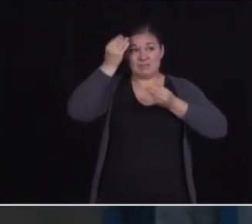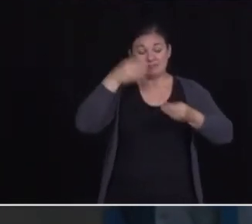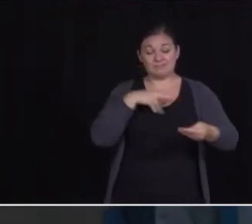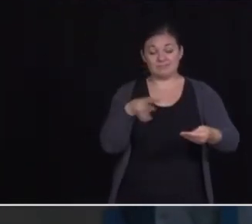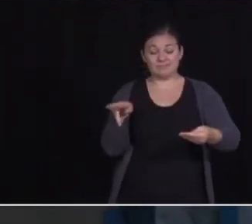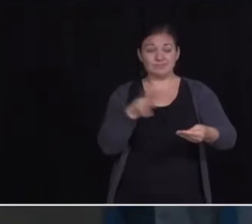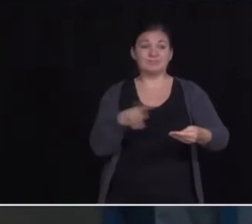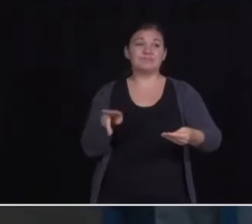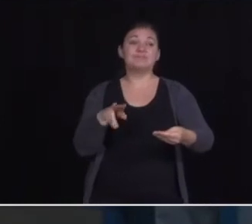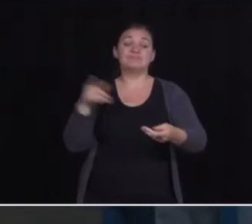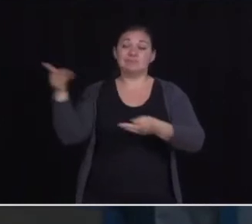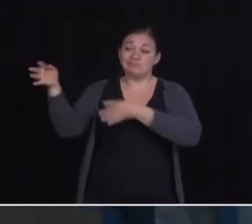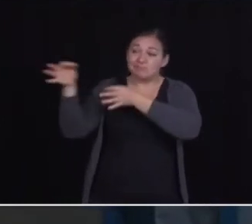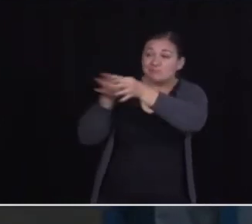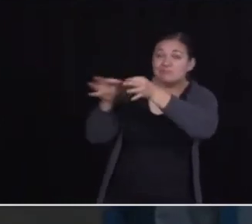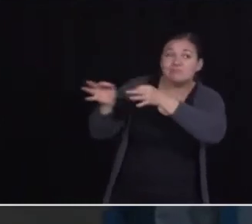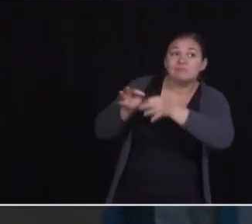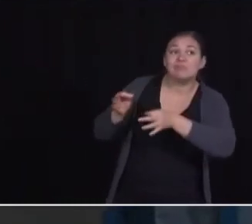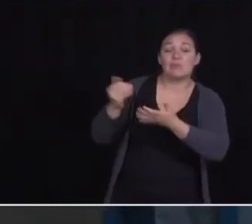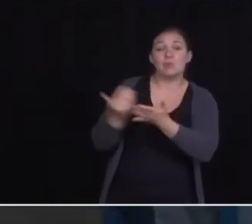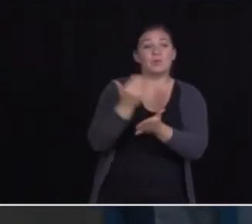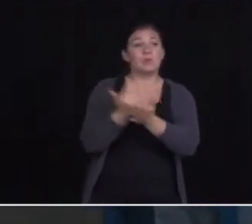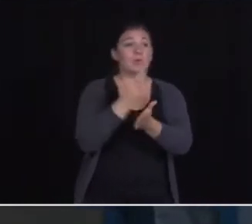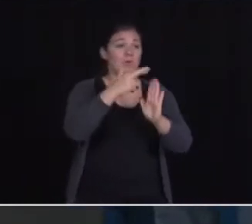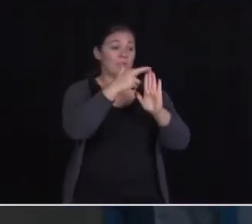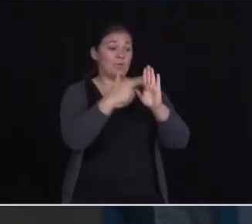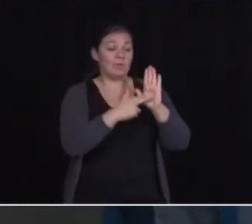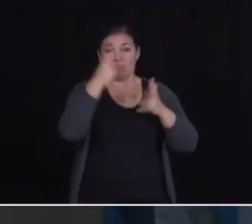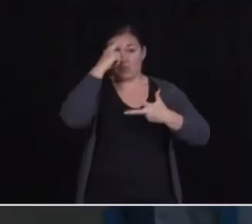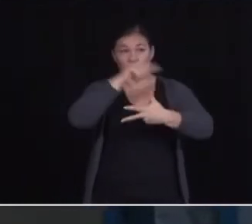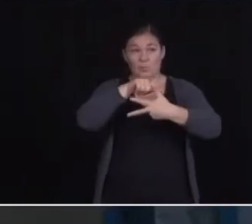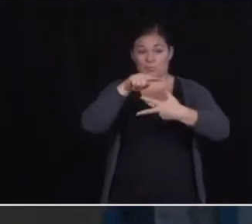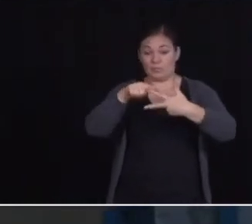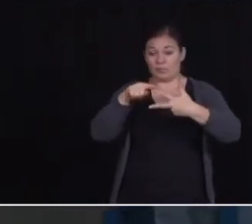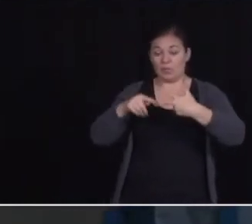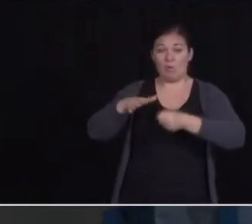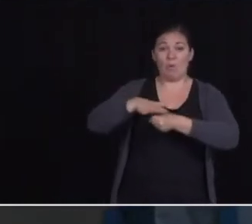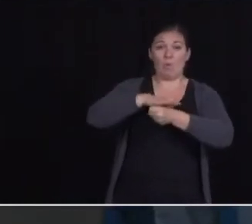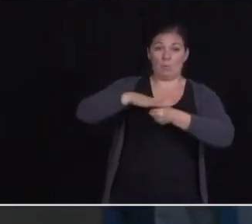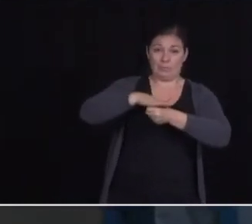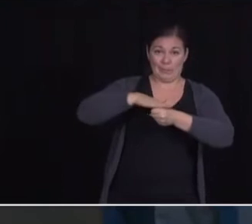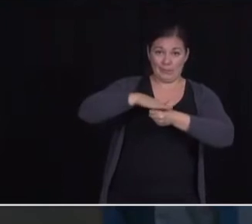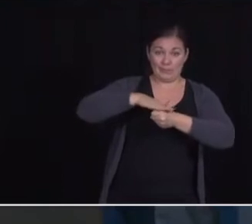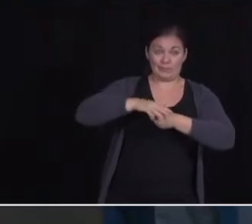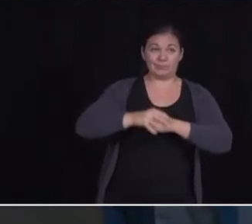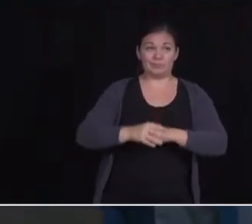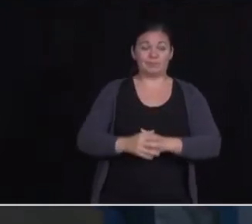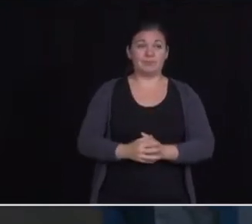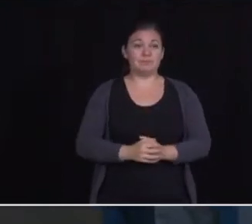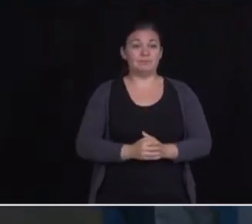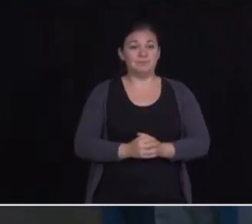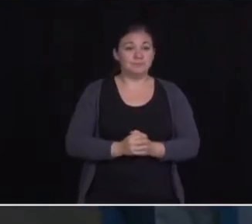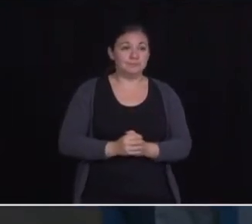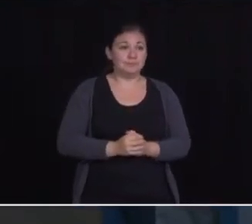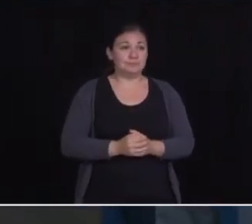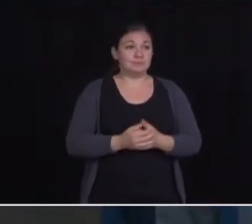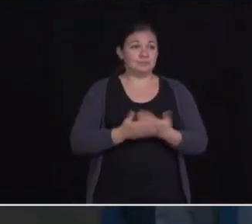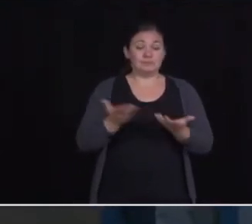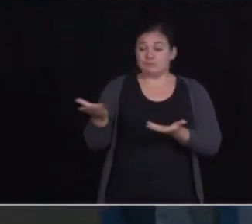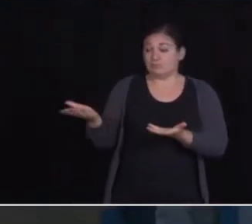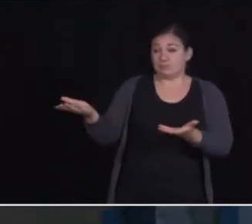in hotspot regions. My friends, you know exactly what I know. You've received the